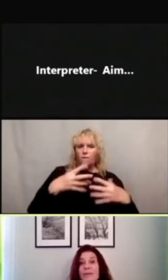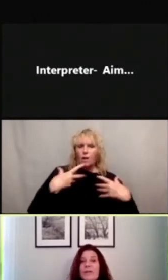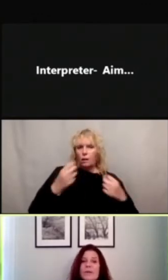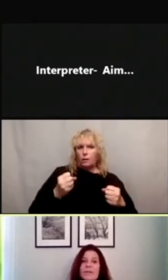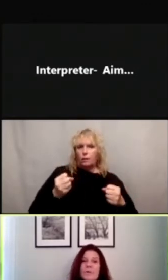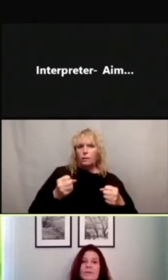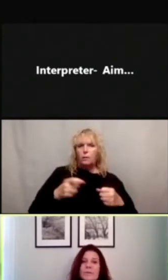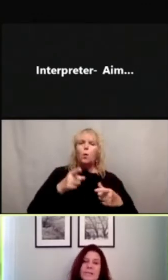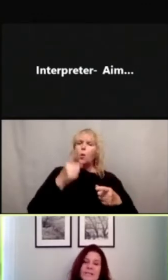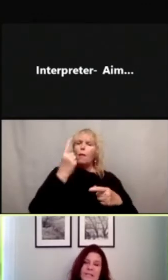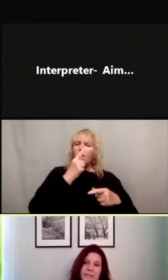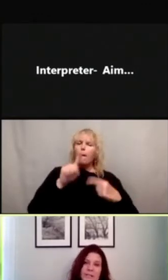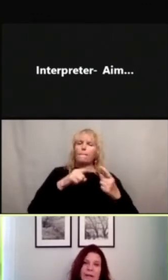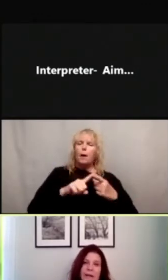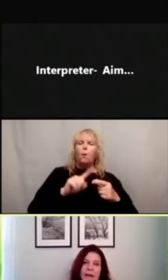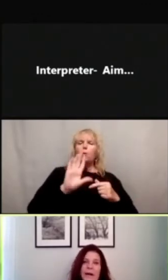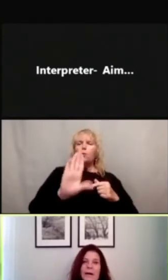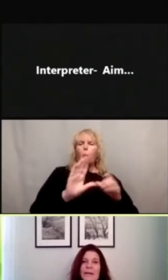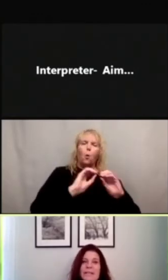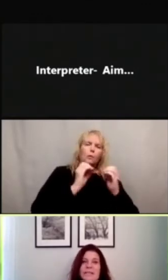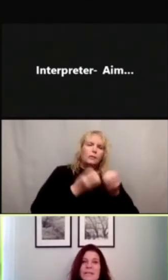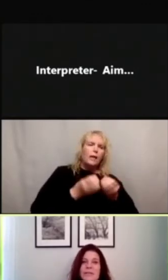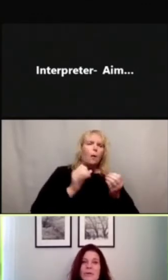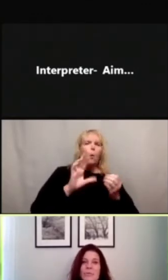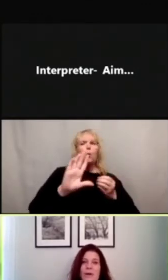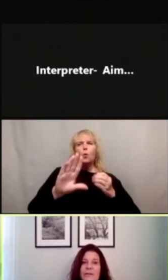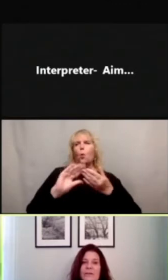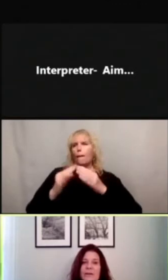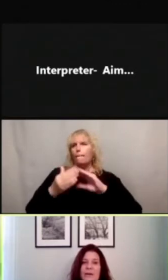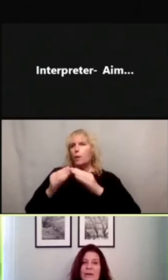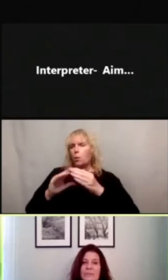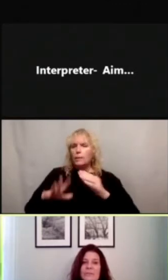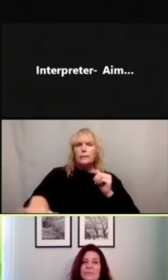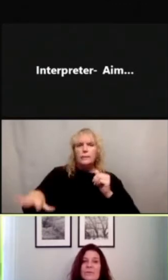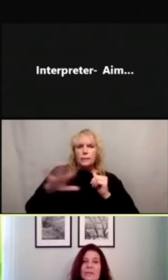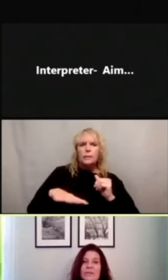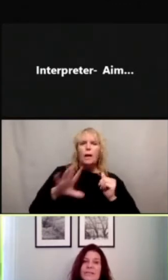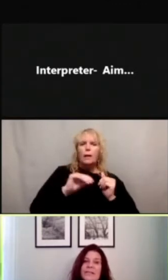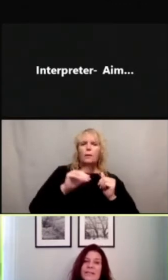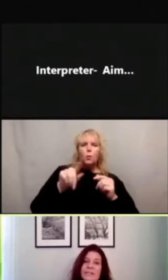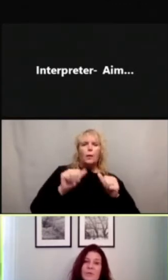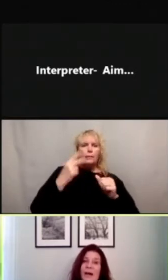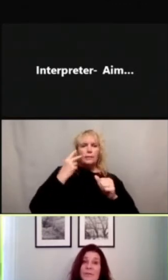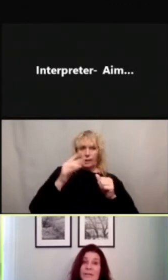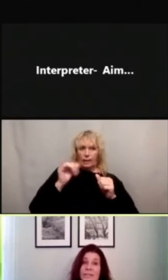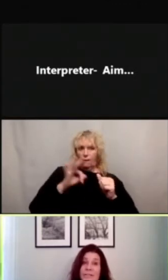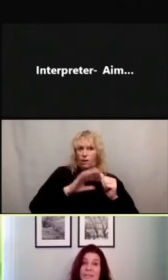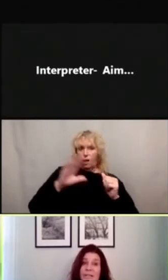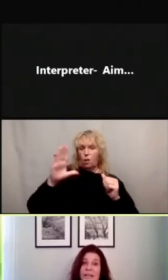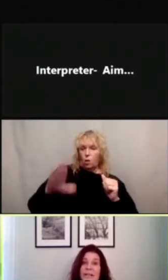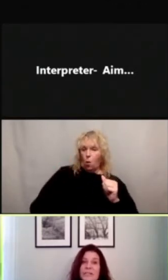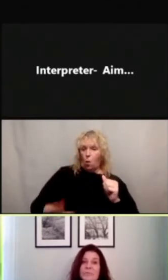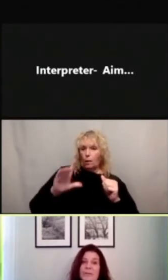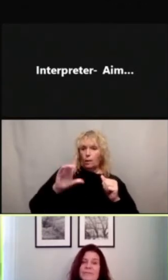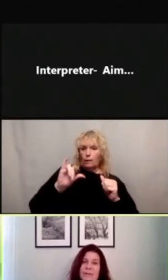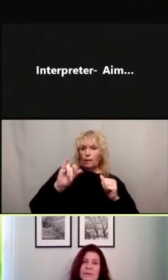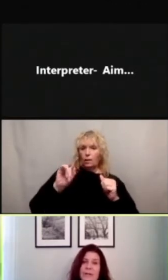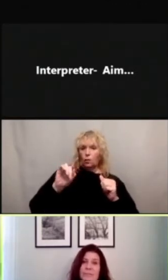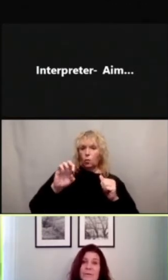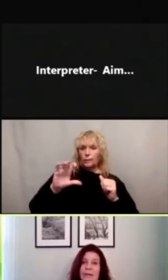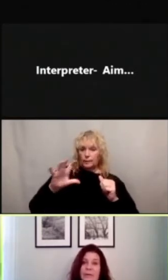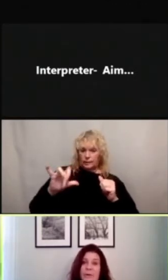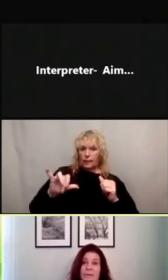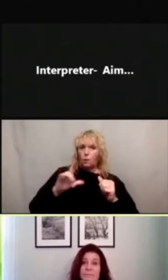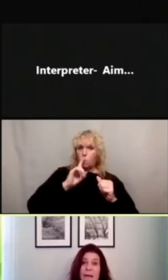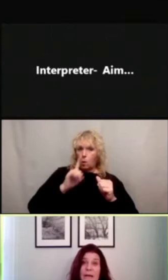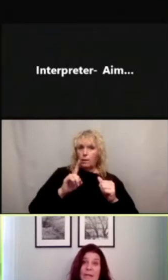your community or your organization and consider whether low literacy in the adult population is really viewed